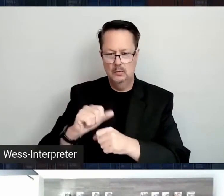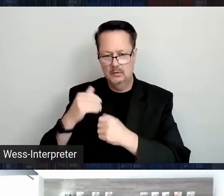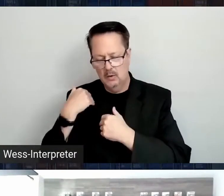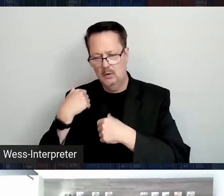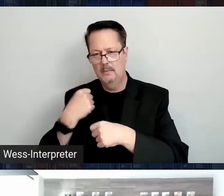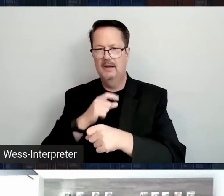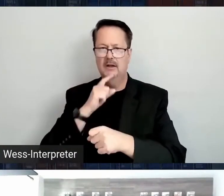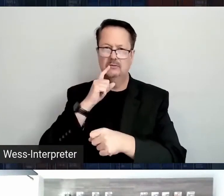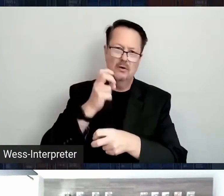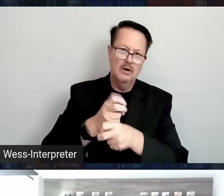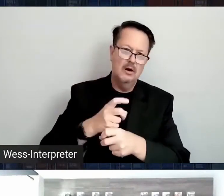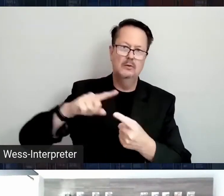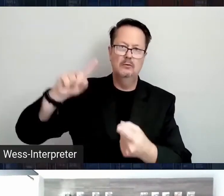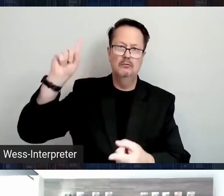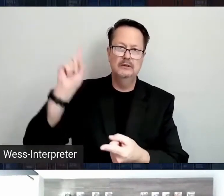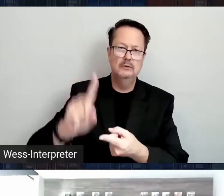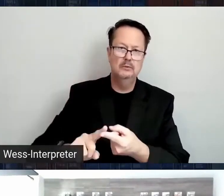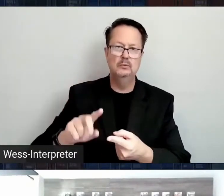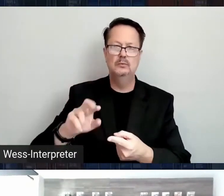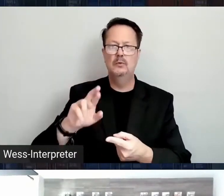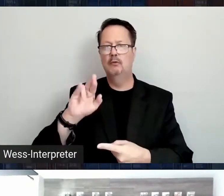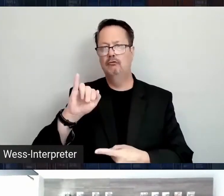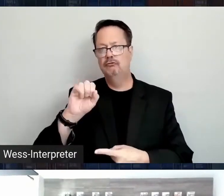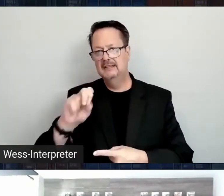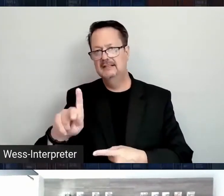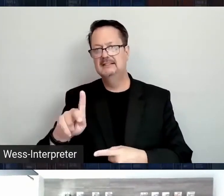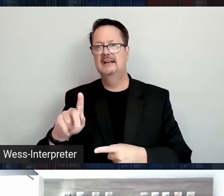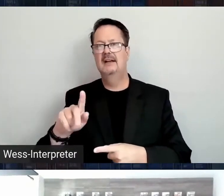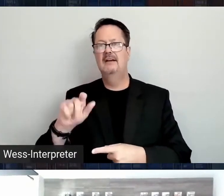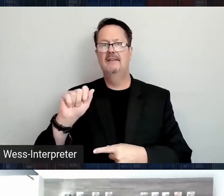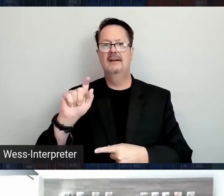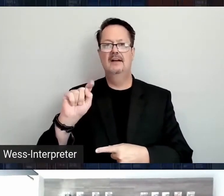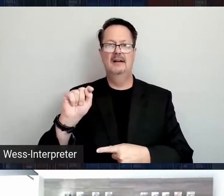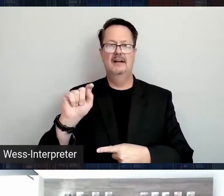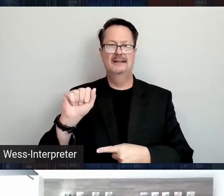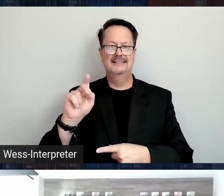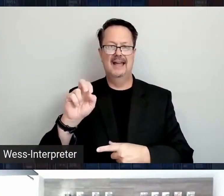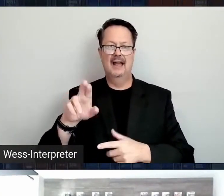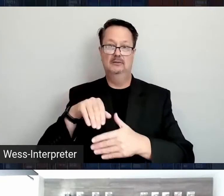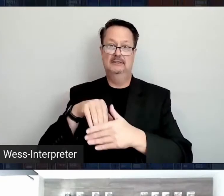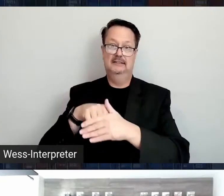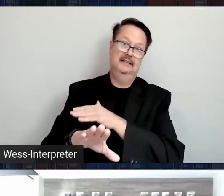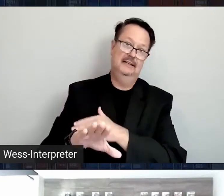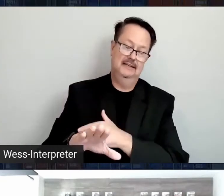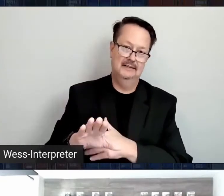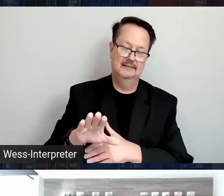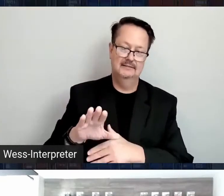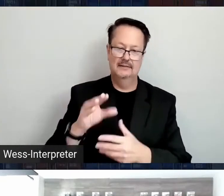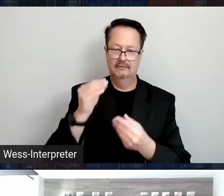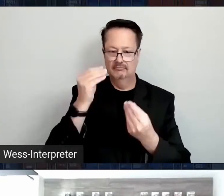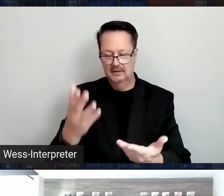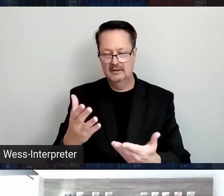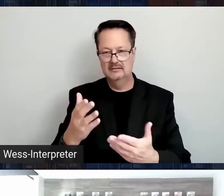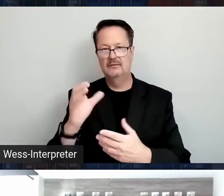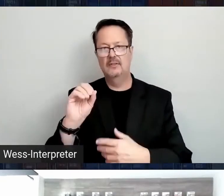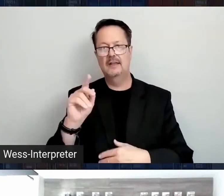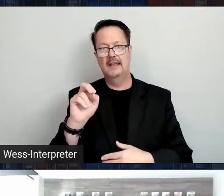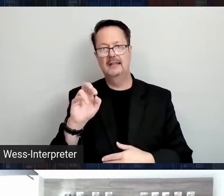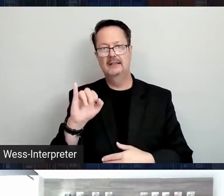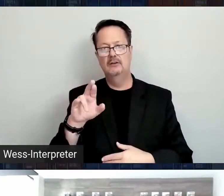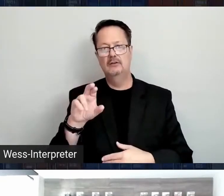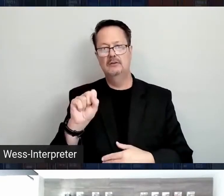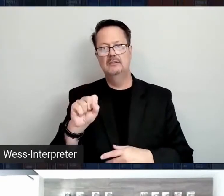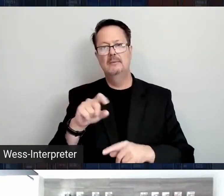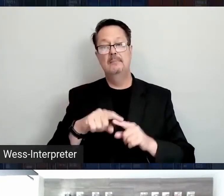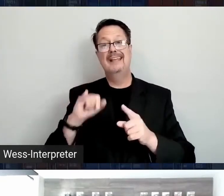that we're minimizing the risk of potential attackers getting into the actual containers themselves. But if they did happen to get access to those containers, we want to make sure that